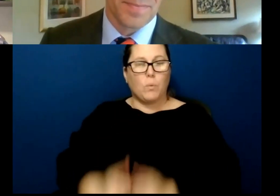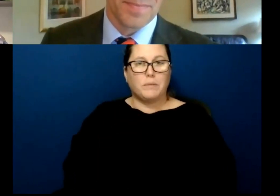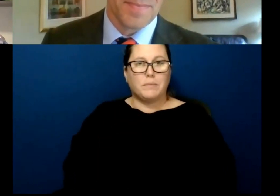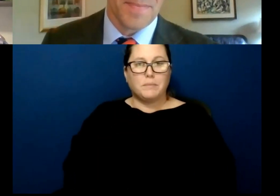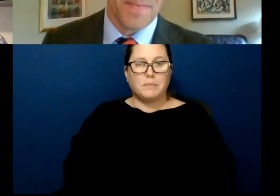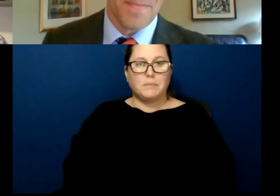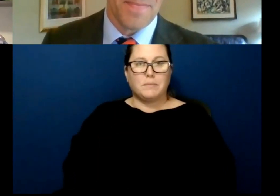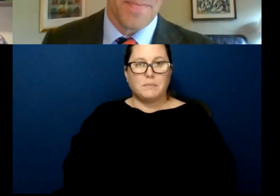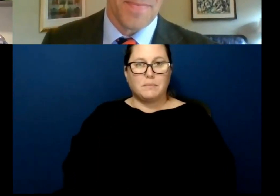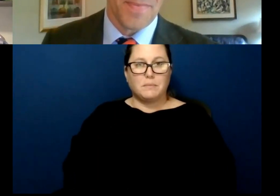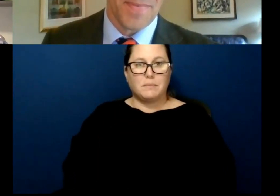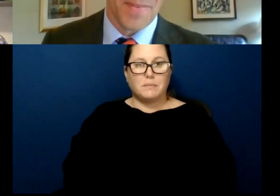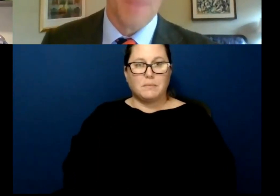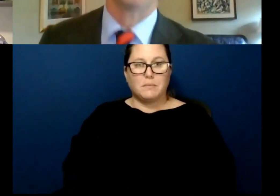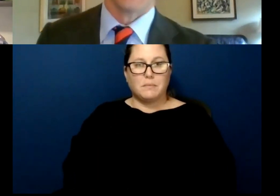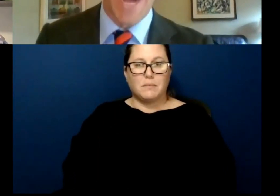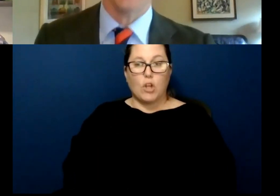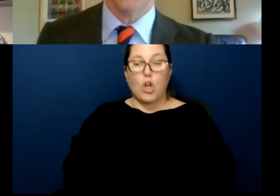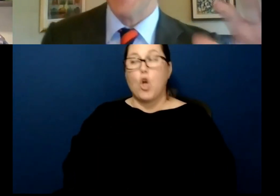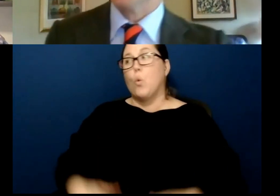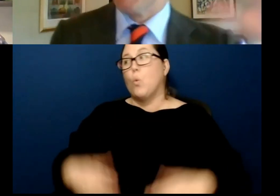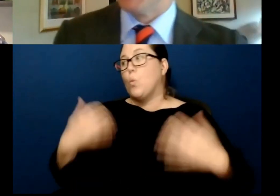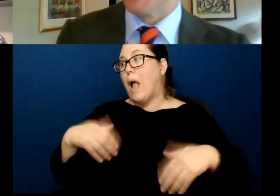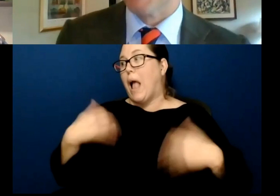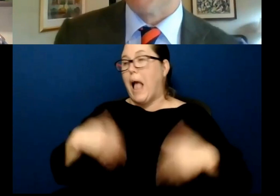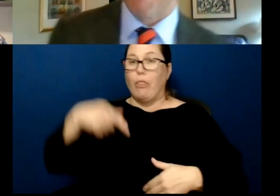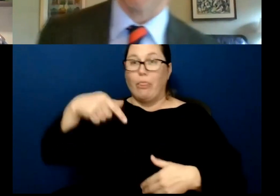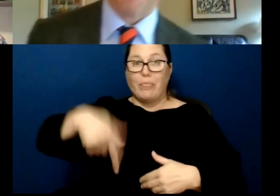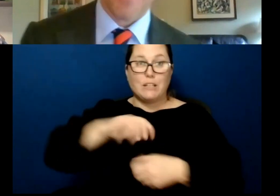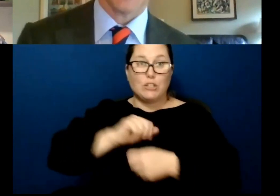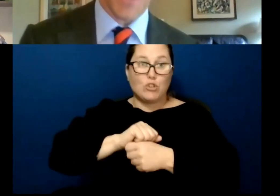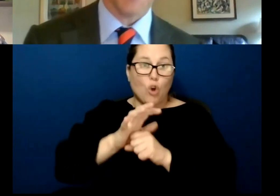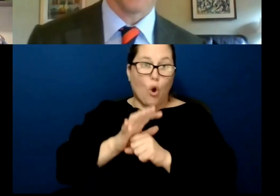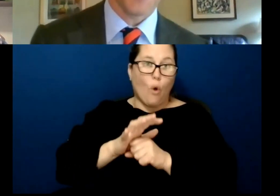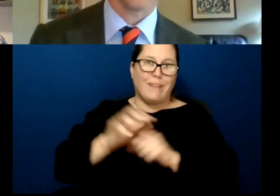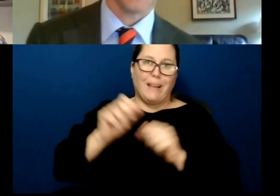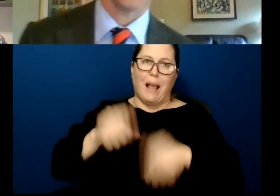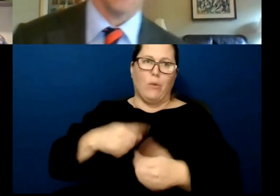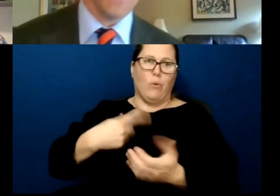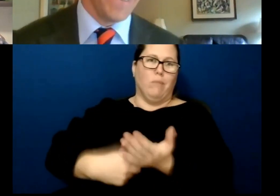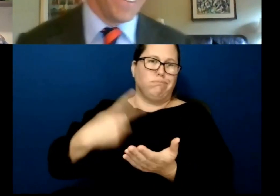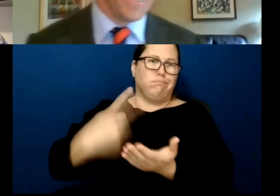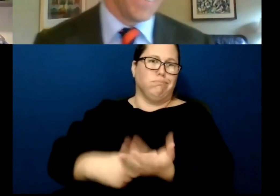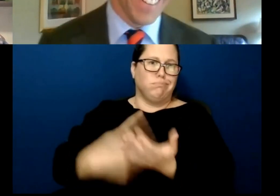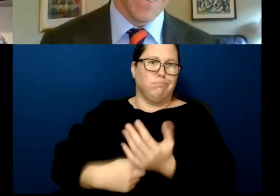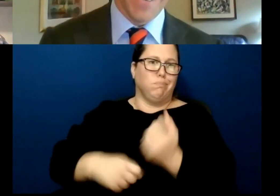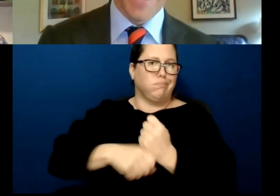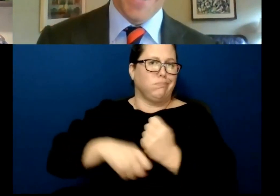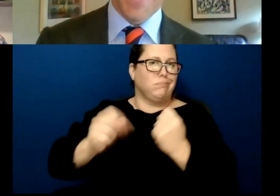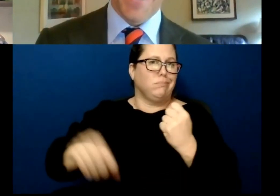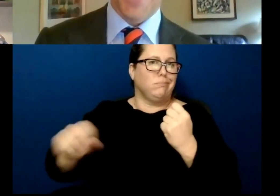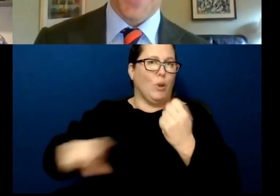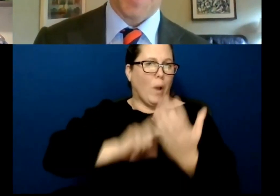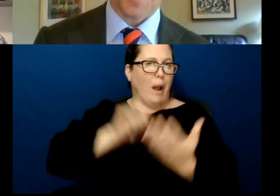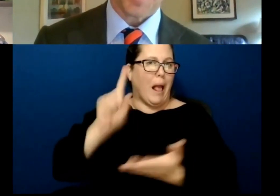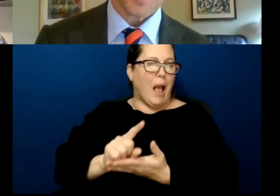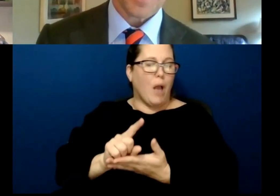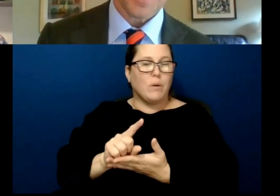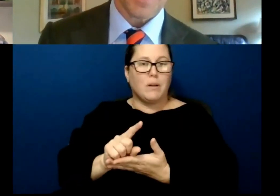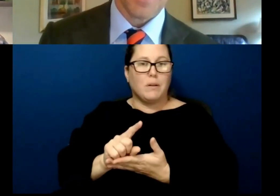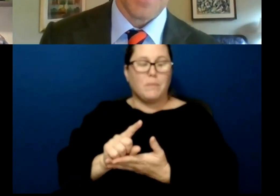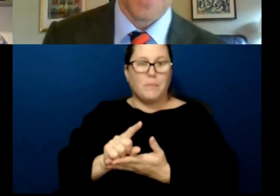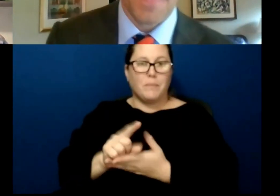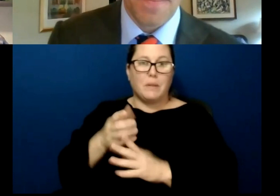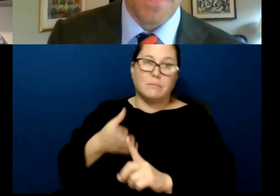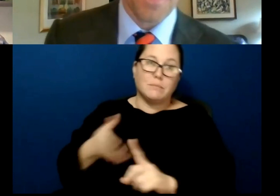is an hour-long discussion. Right, I'll I know. squeeze it It's a into big a minute or two answer yeah. if I could. Yeah. The first COVID patient that